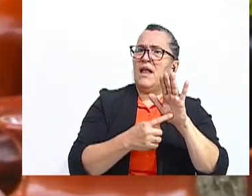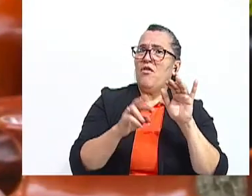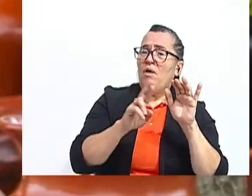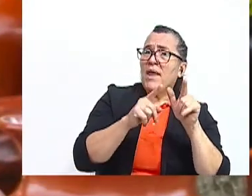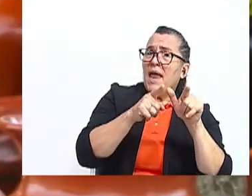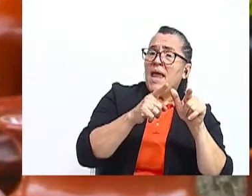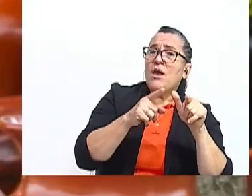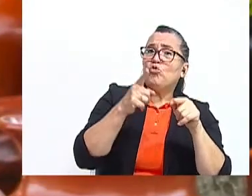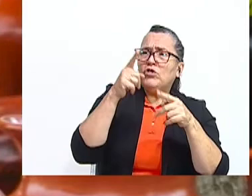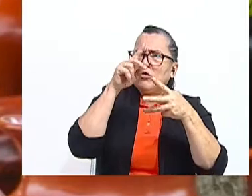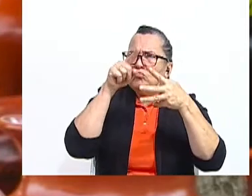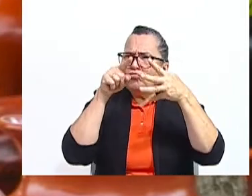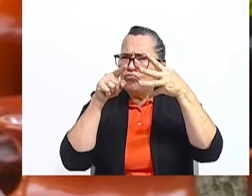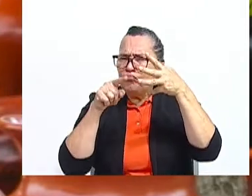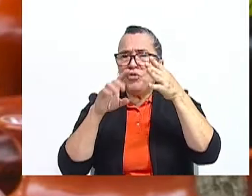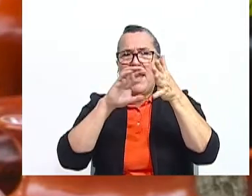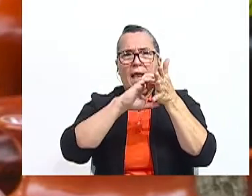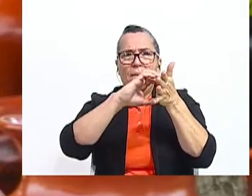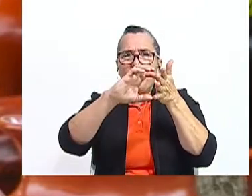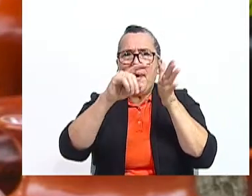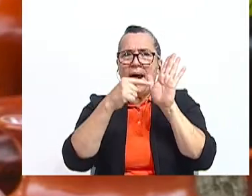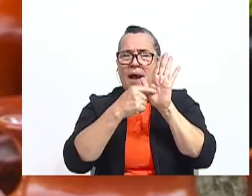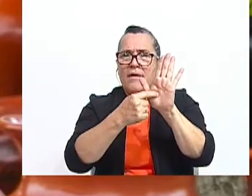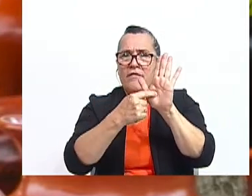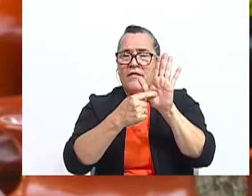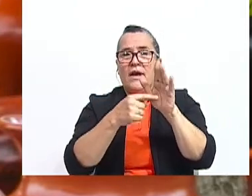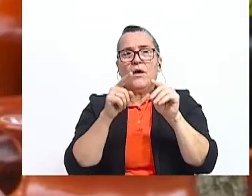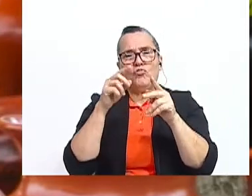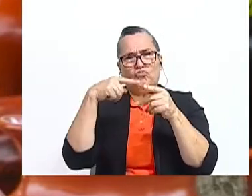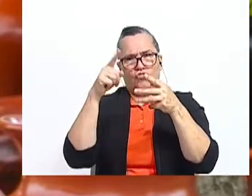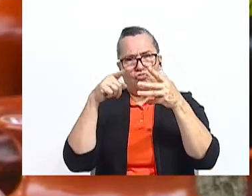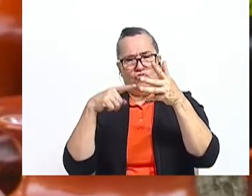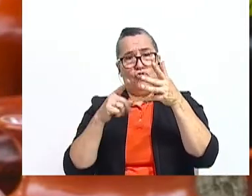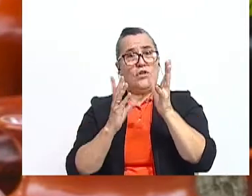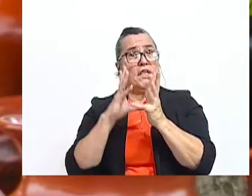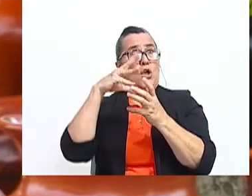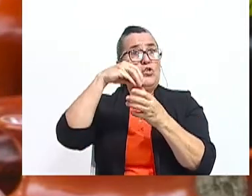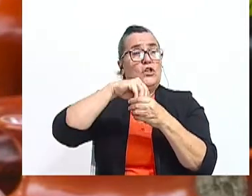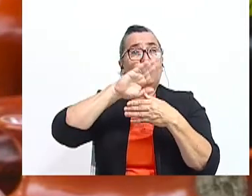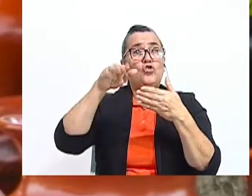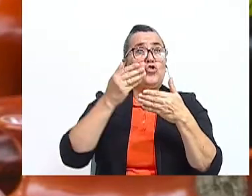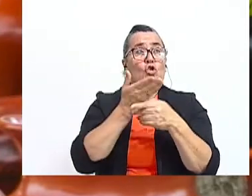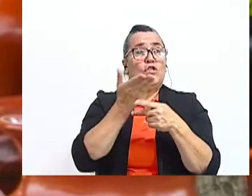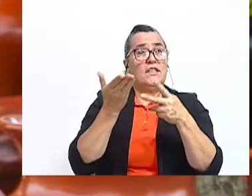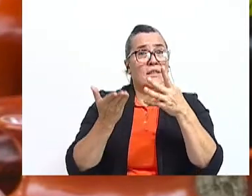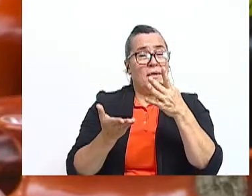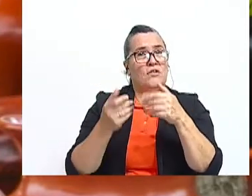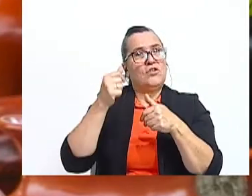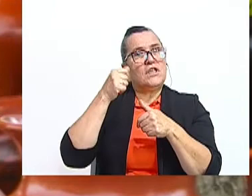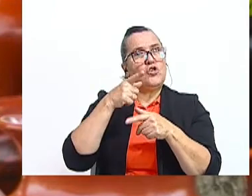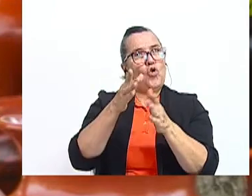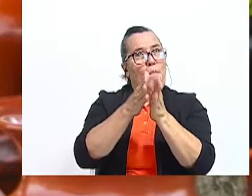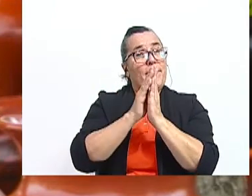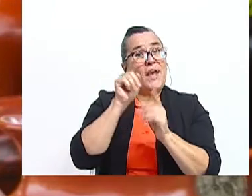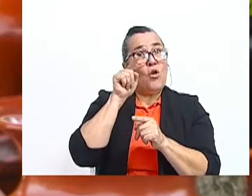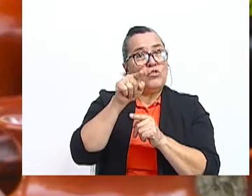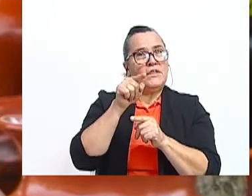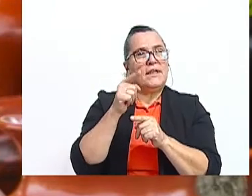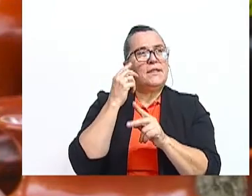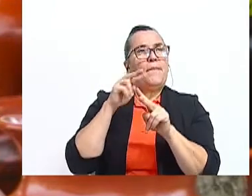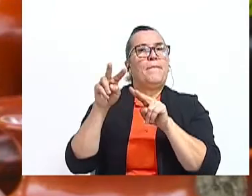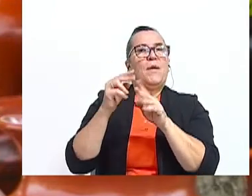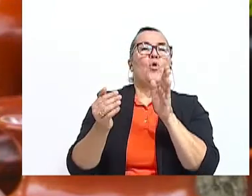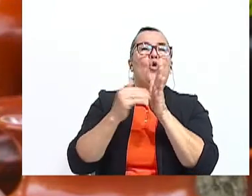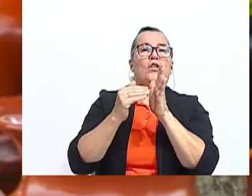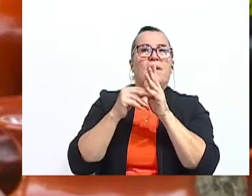going to check in the paragraph. I'm going to present you if we include all the elements that I requested you to do. So let's look at the